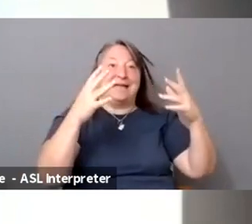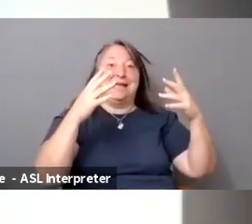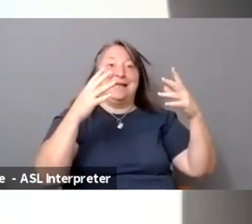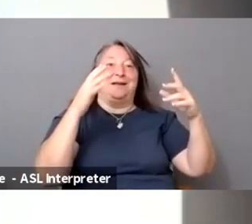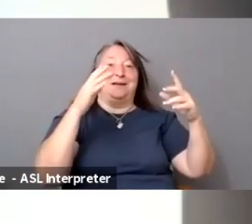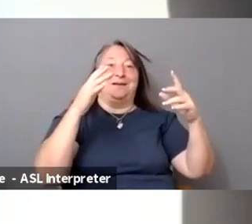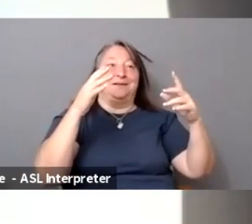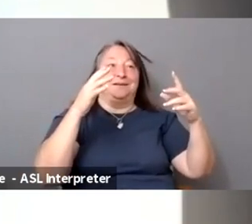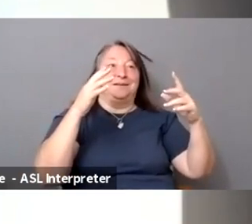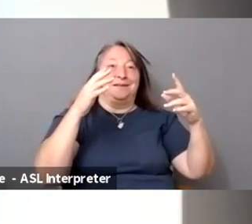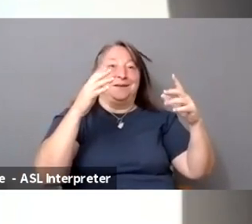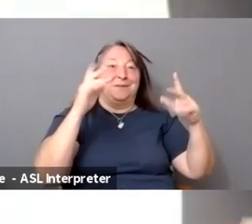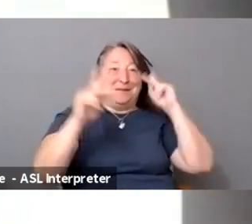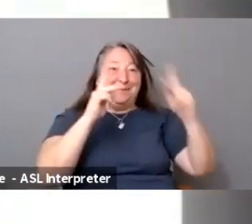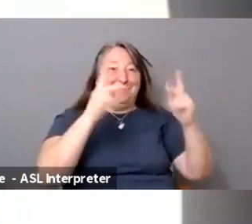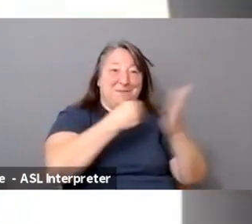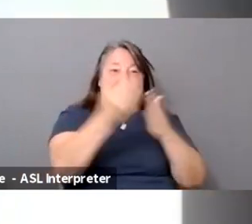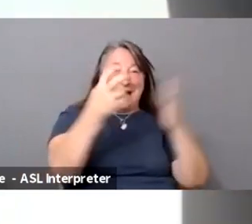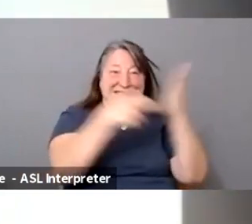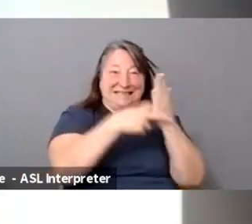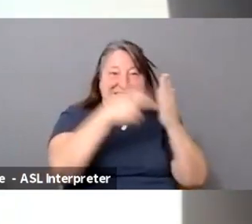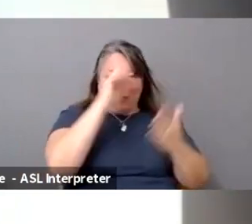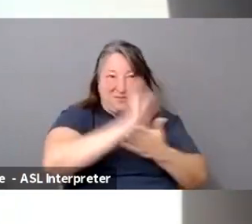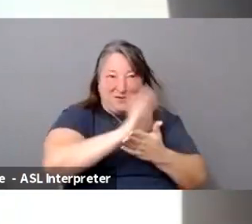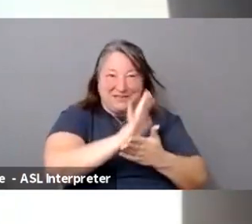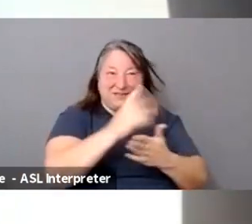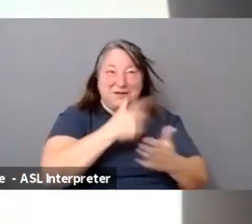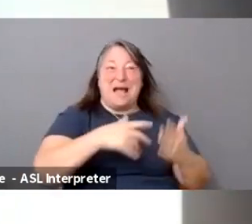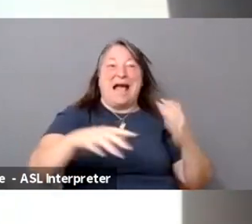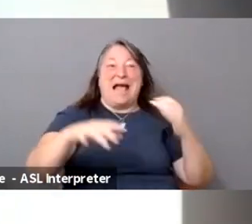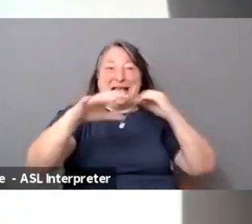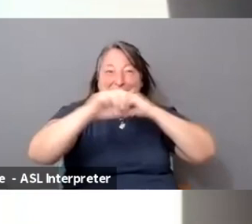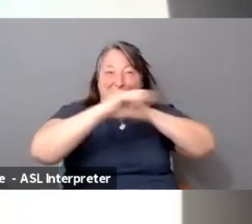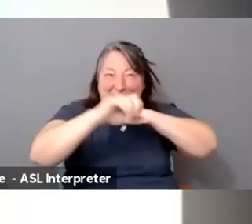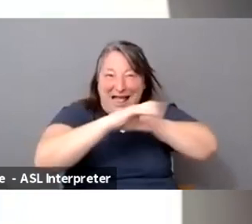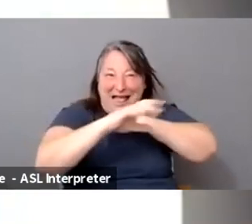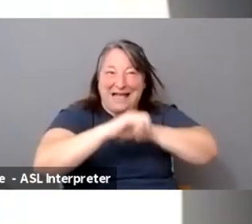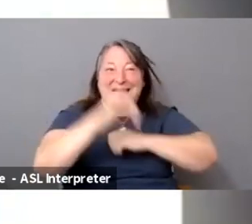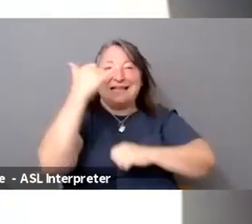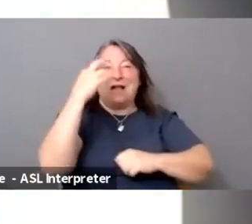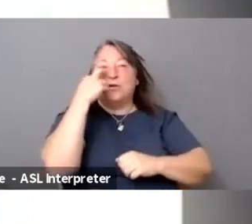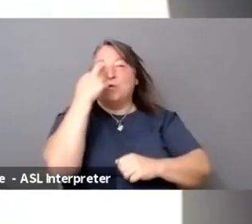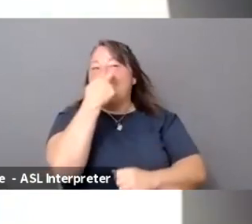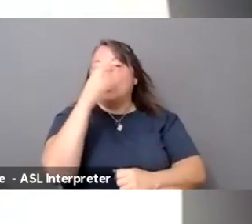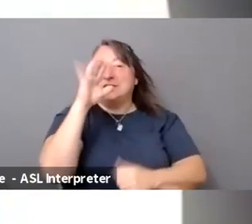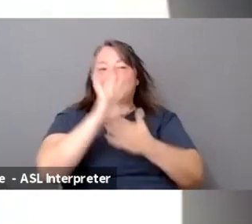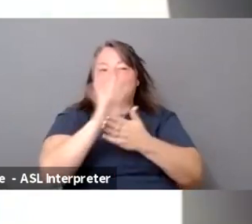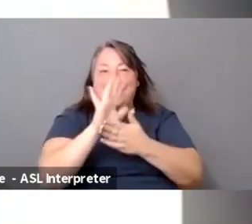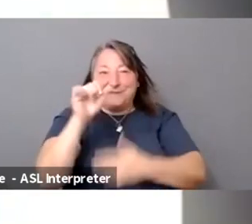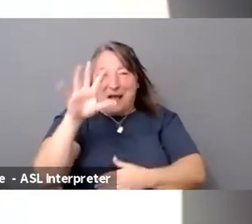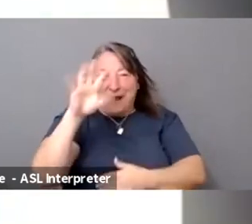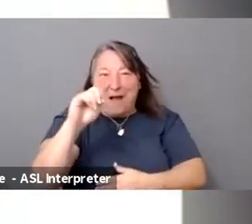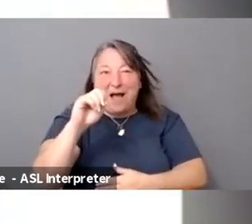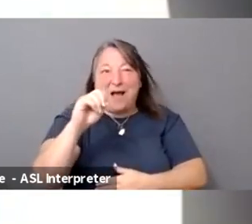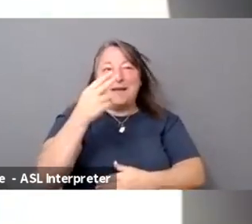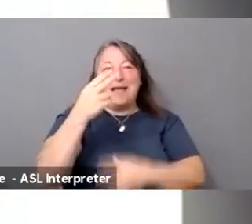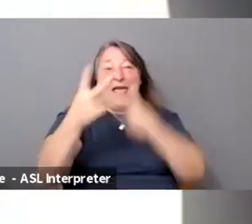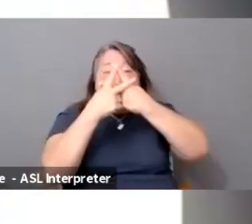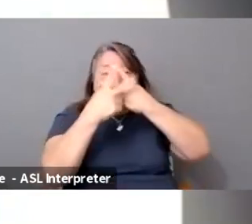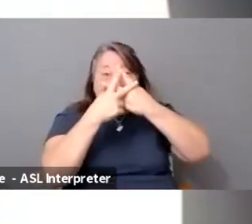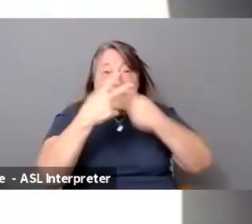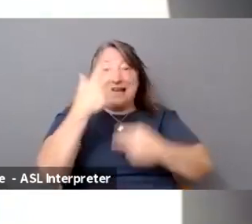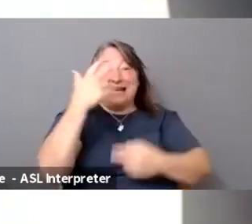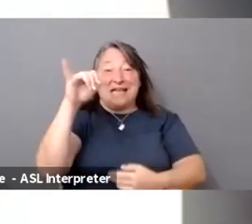measures these things. So my shameless plug is out there, yellowrosefilm.com, hashtag yellowrosefilm. October